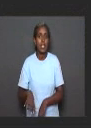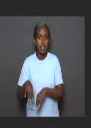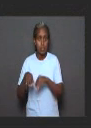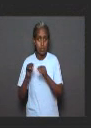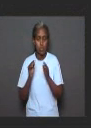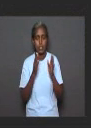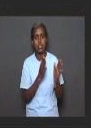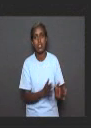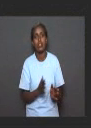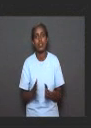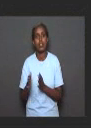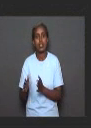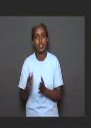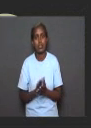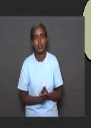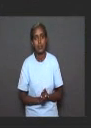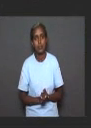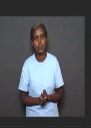Students, let's get ready.